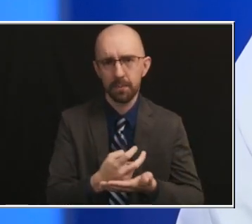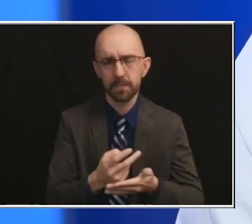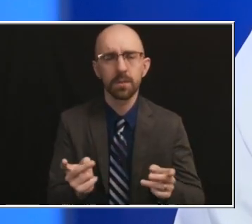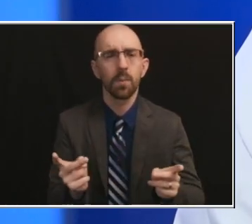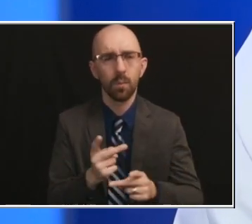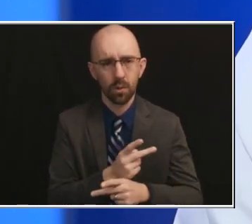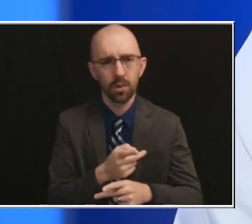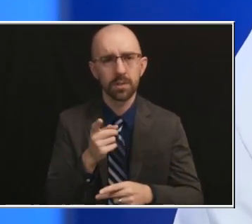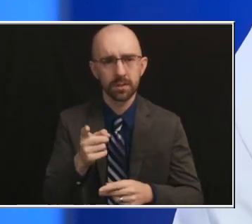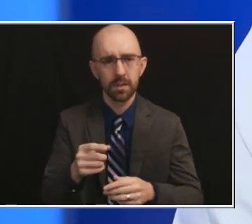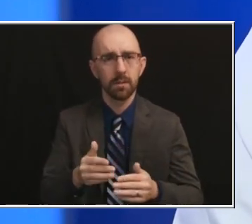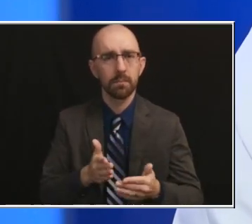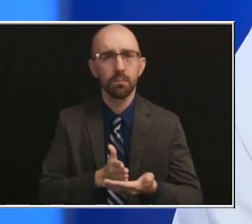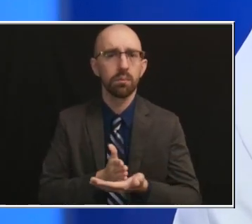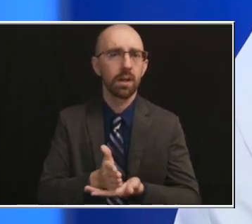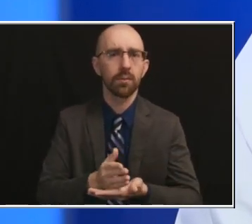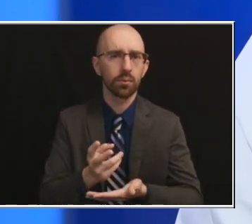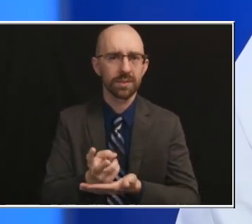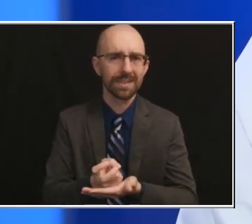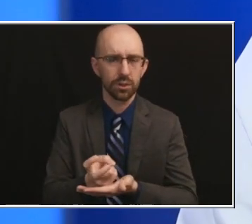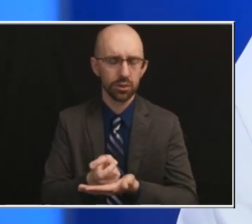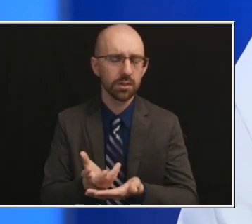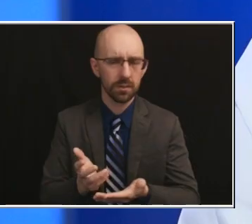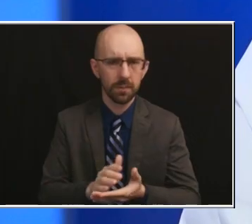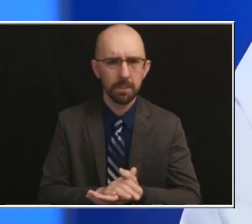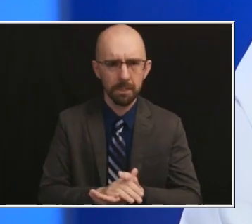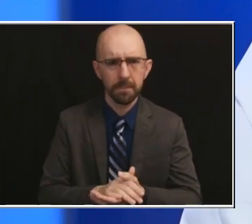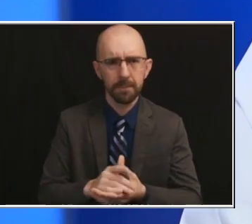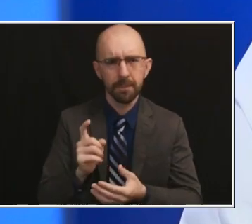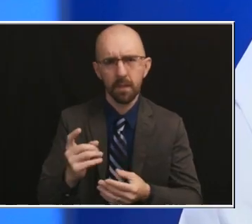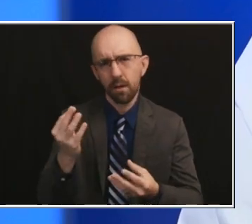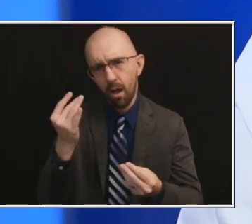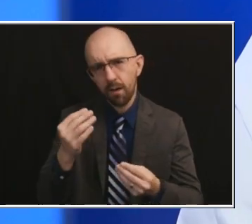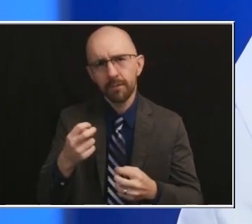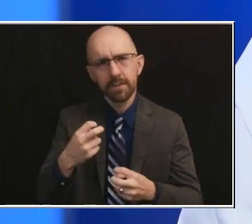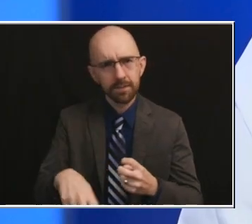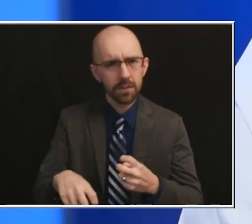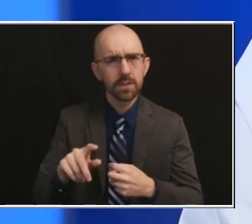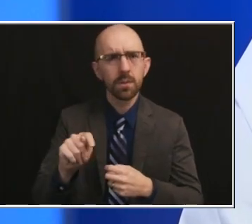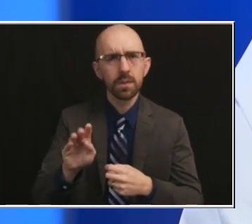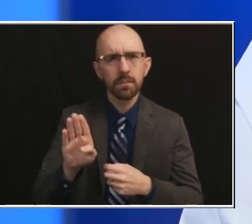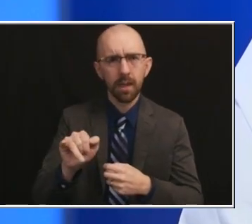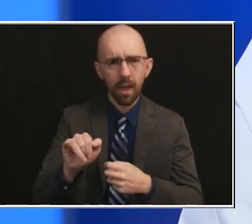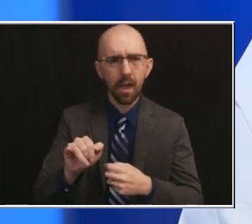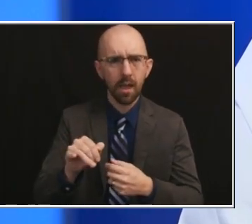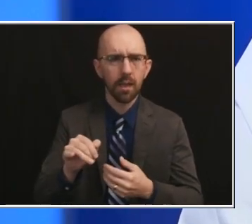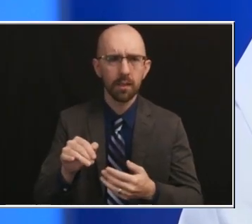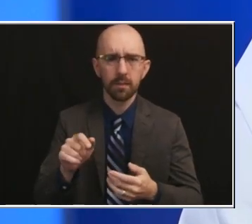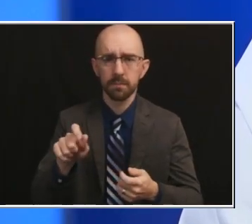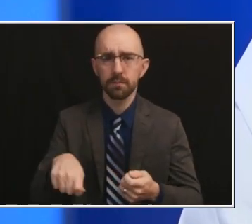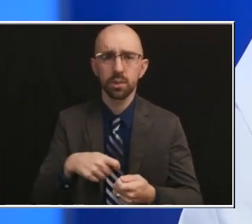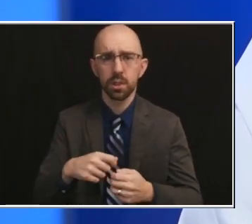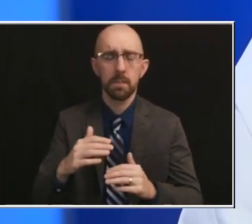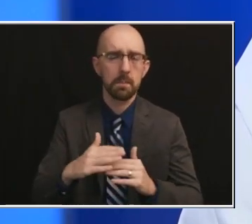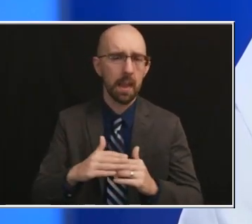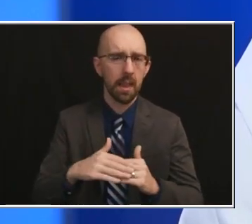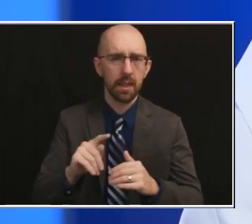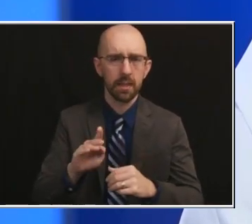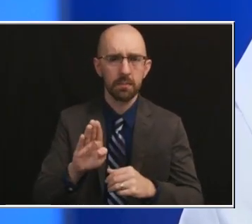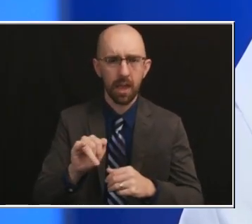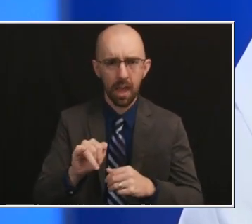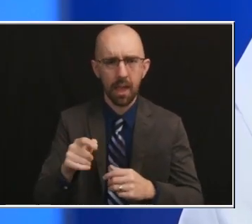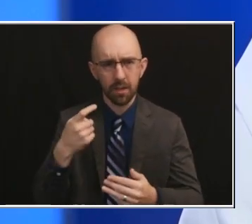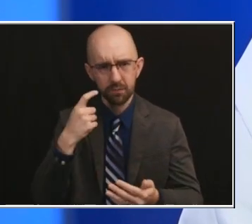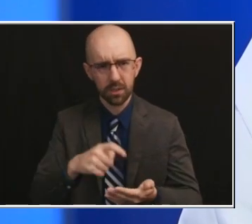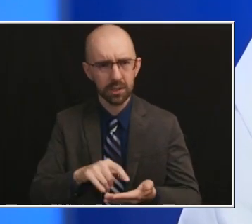seizures. Also cognitive difficulties, so TBI, and particularly mild TBI, the recognition that even mild TBI can